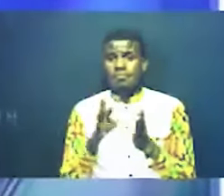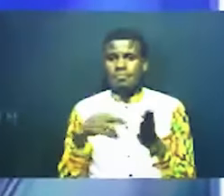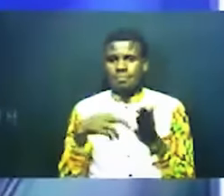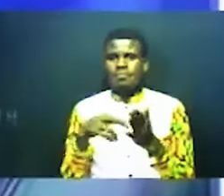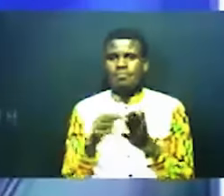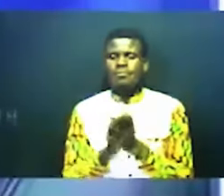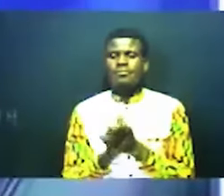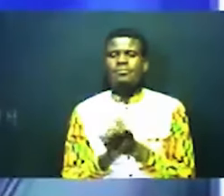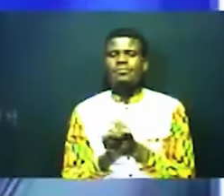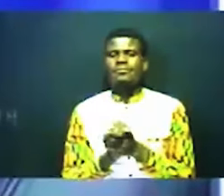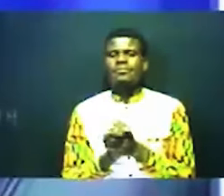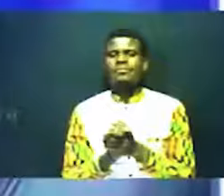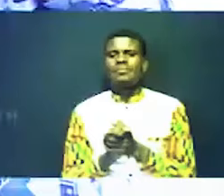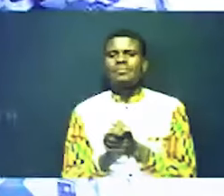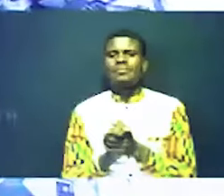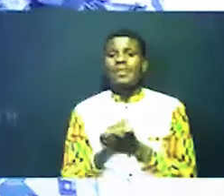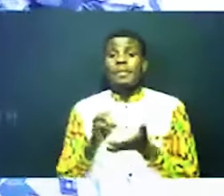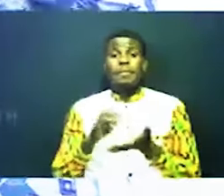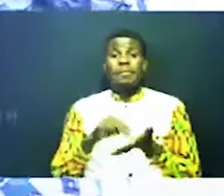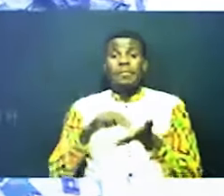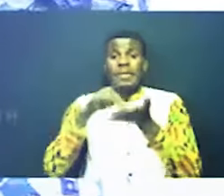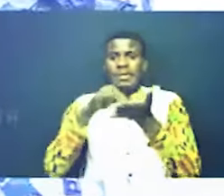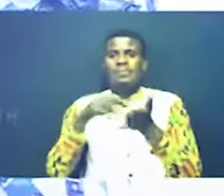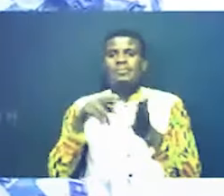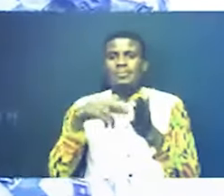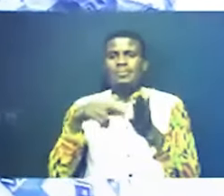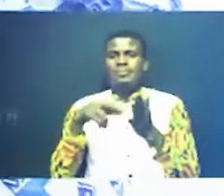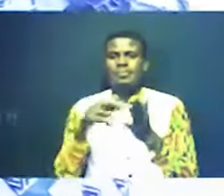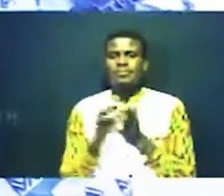concerned. This is the main one.